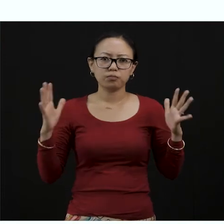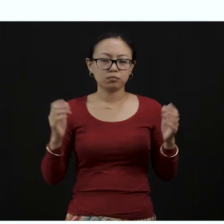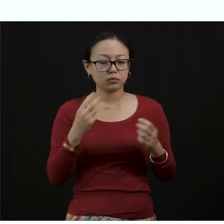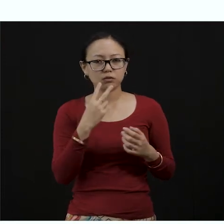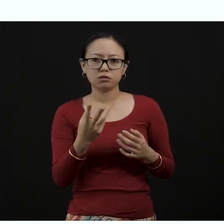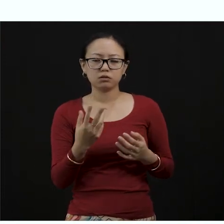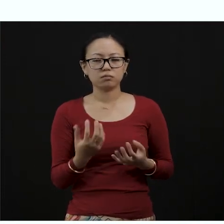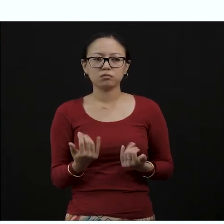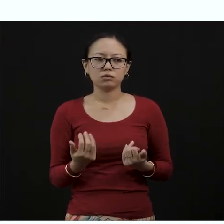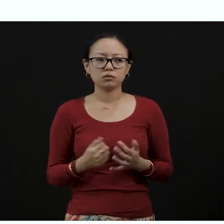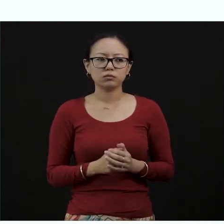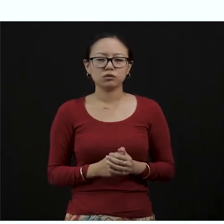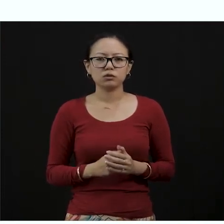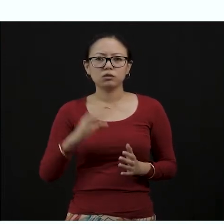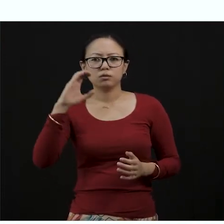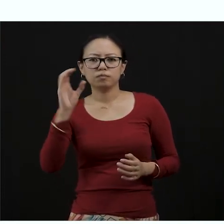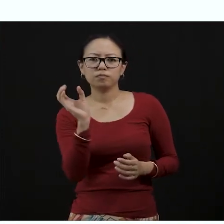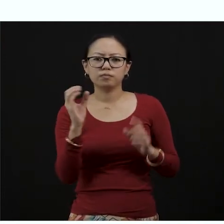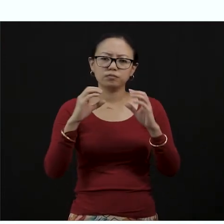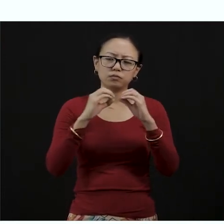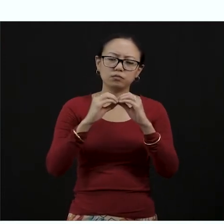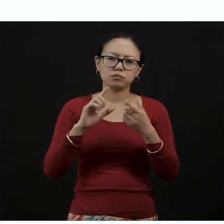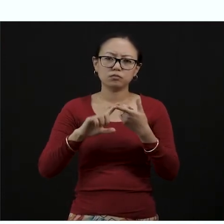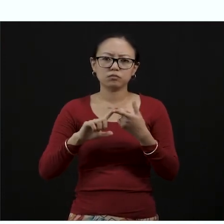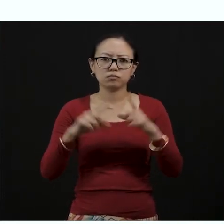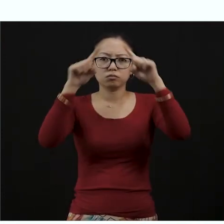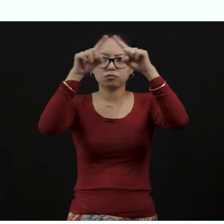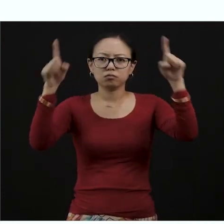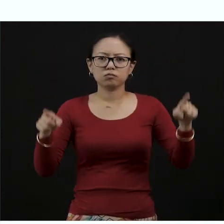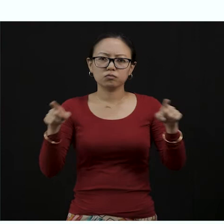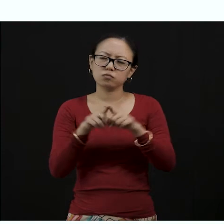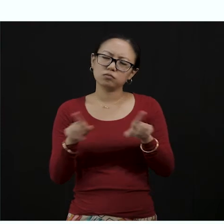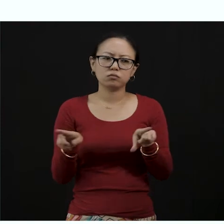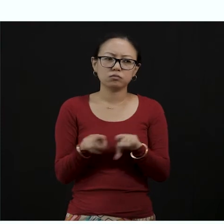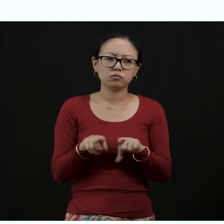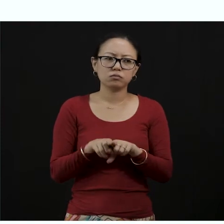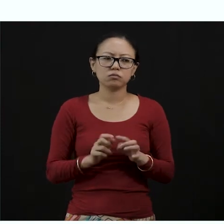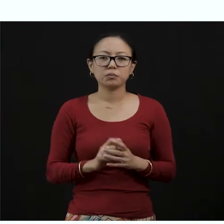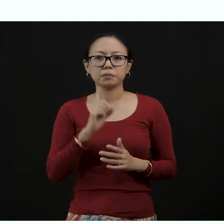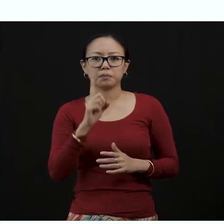length, breadth, and height. It also has 6 faces.